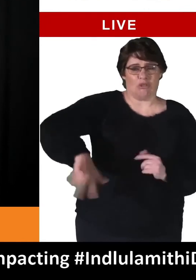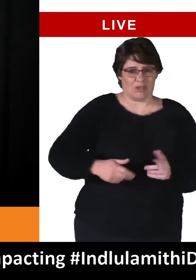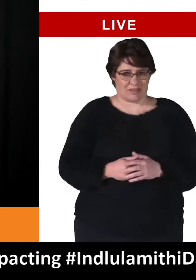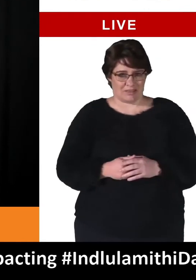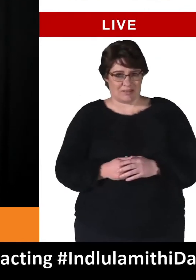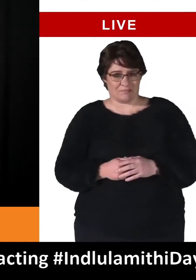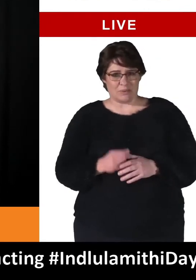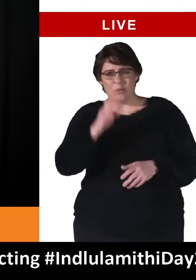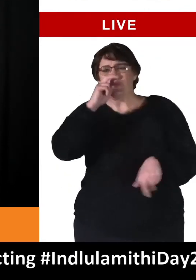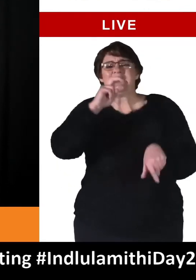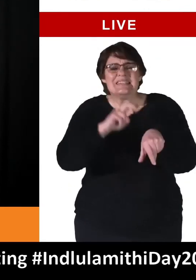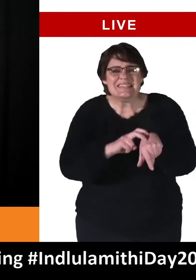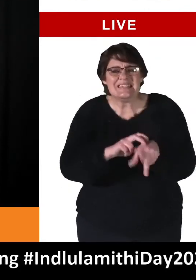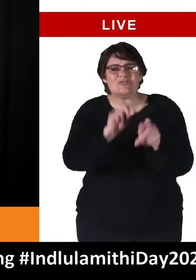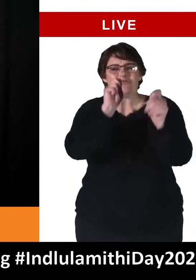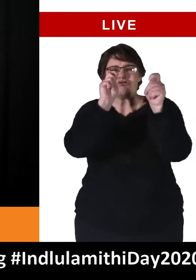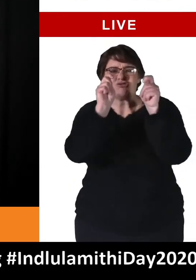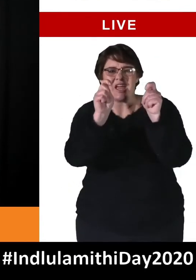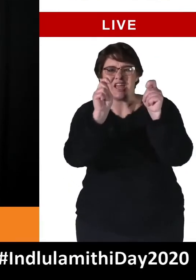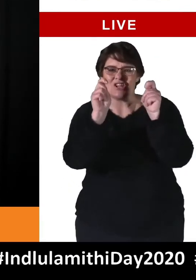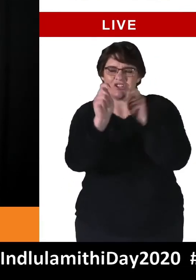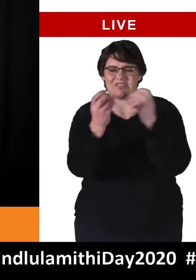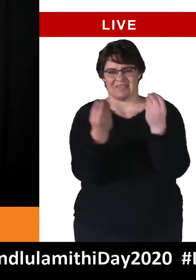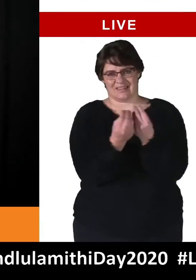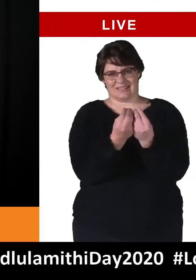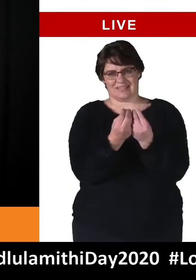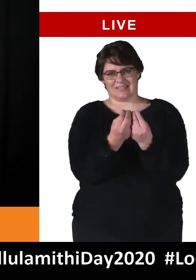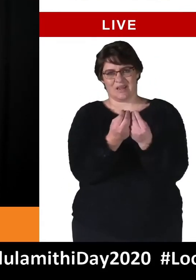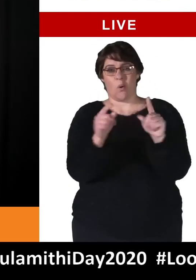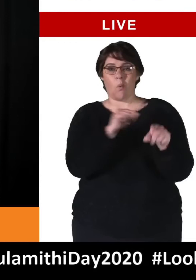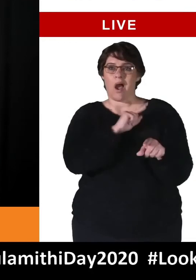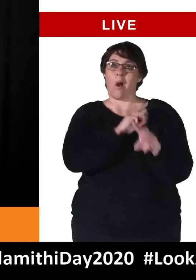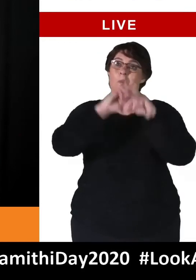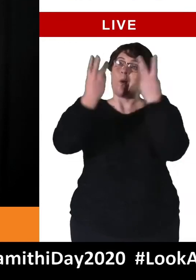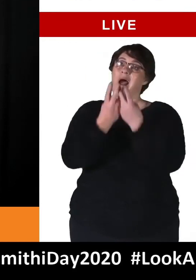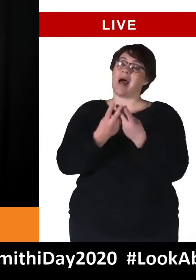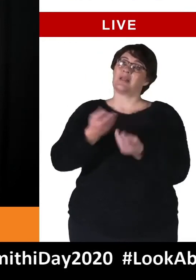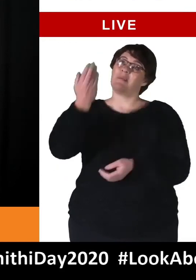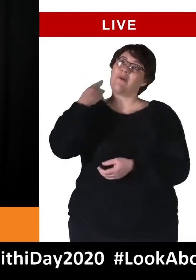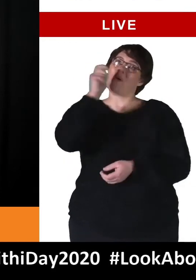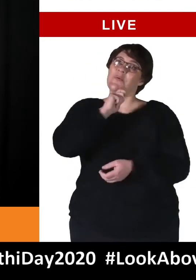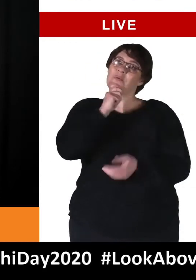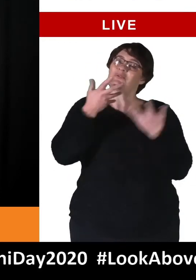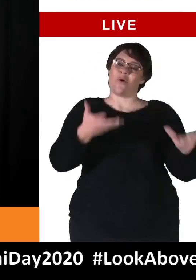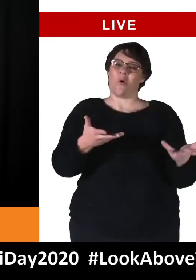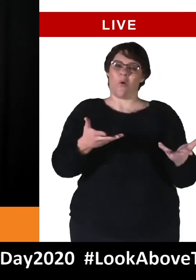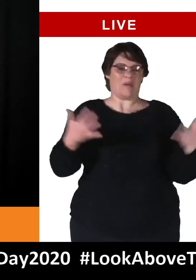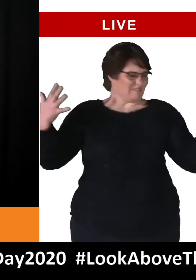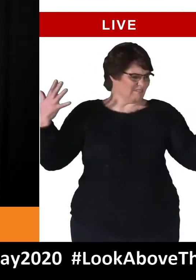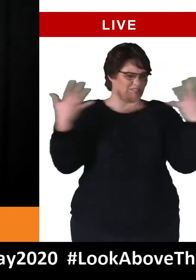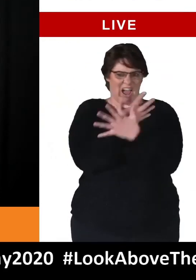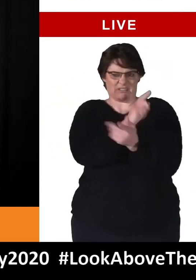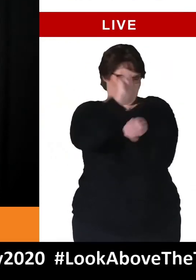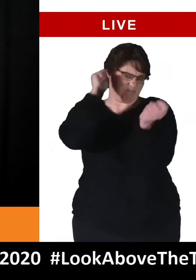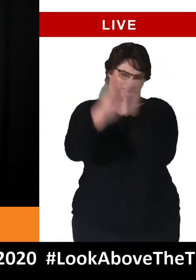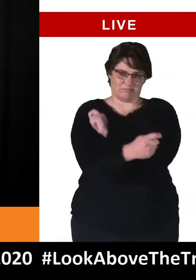to change because the world, as we are used to, is changing fast before